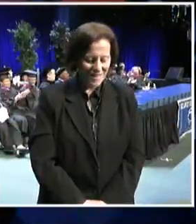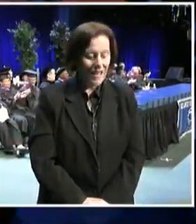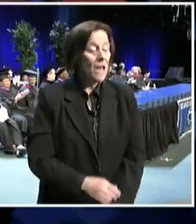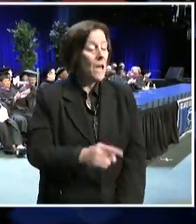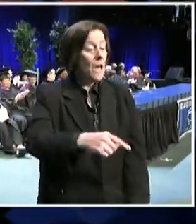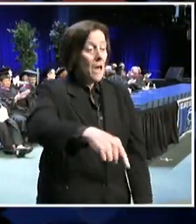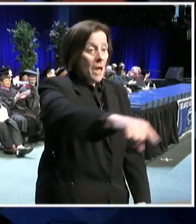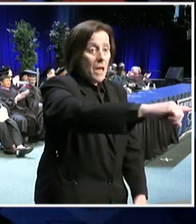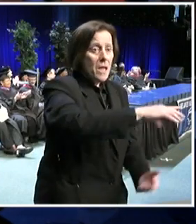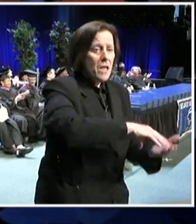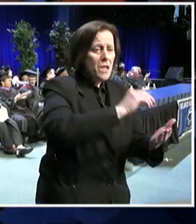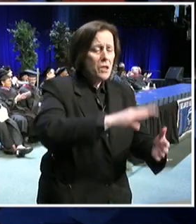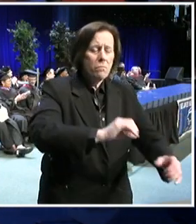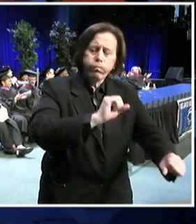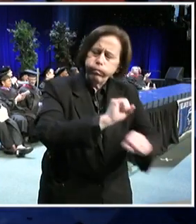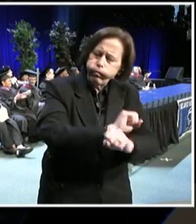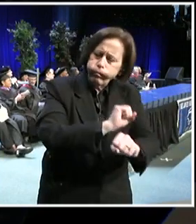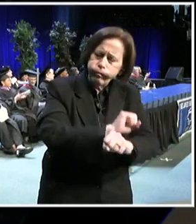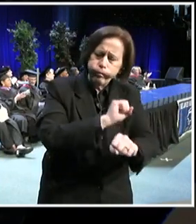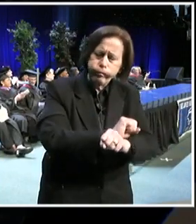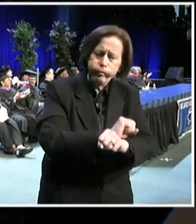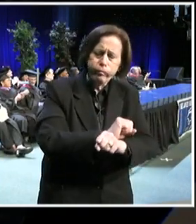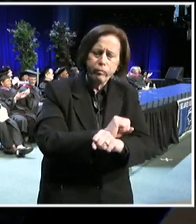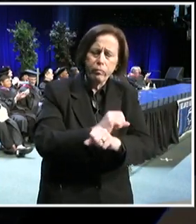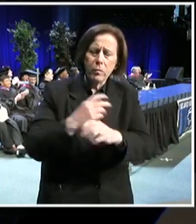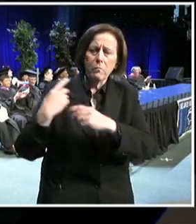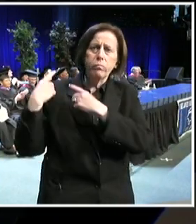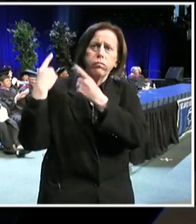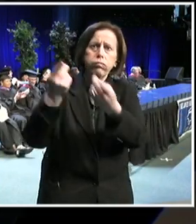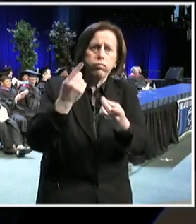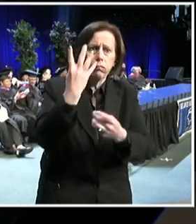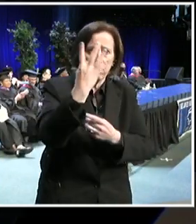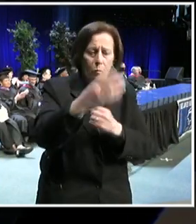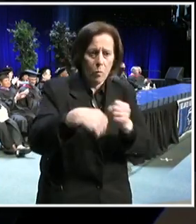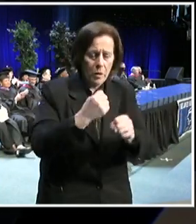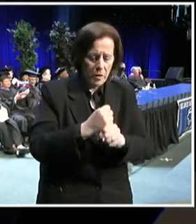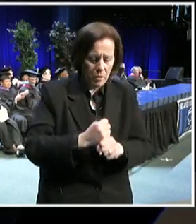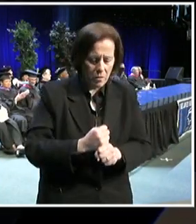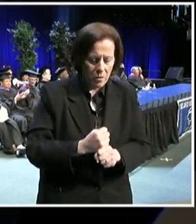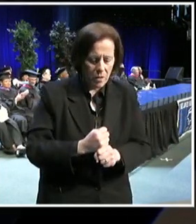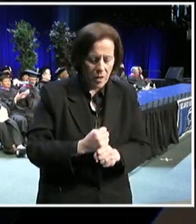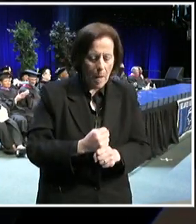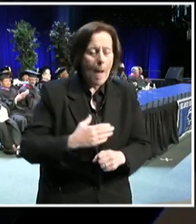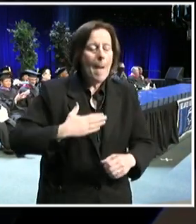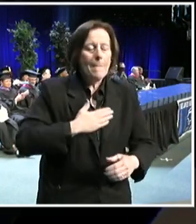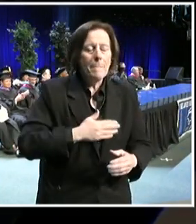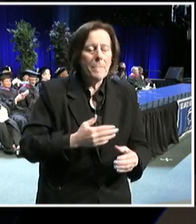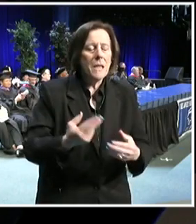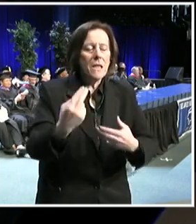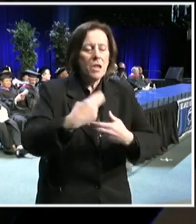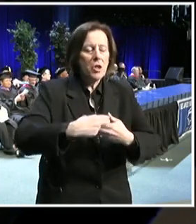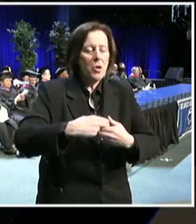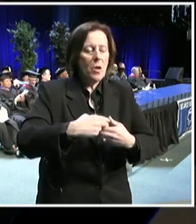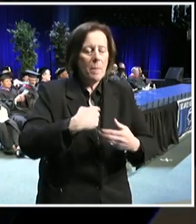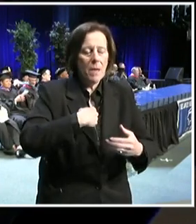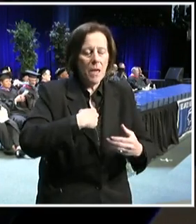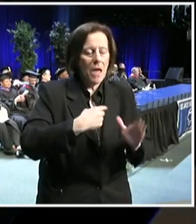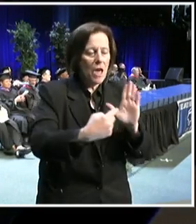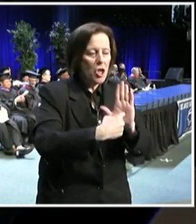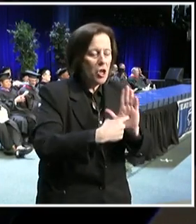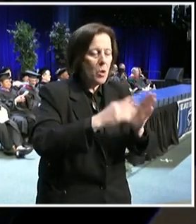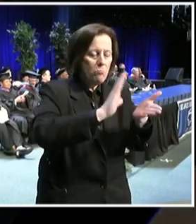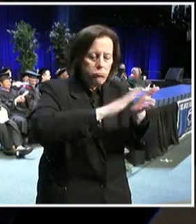These students have worked extremely hard throughout their entire academic career. Please join me in showing a heartfelt appreciation for